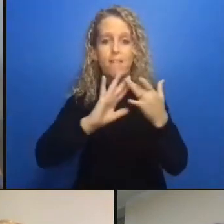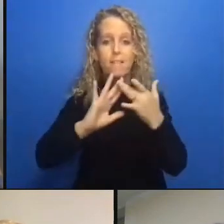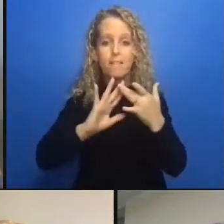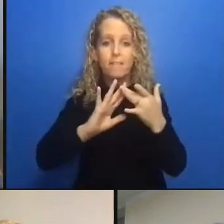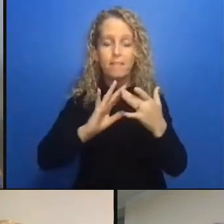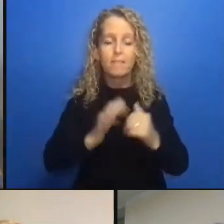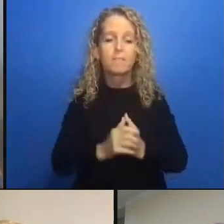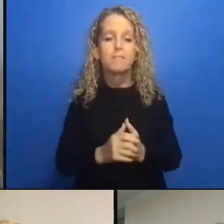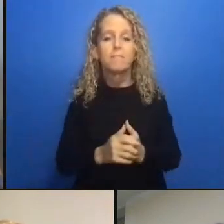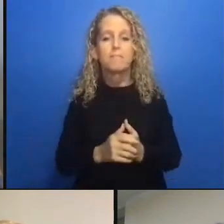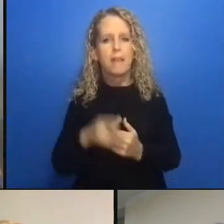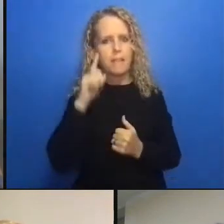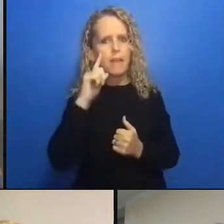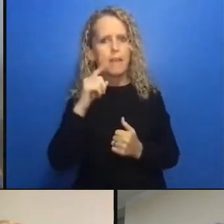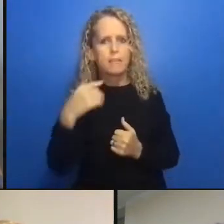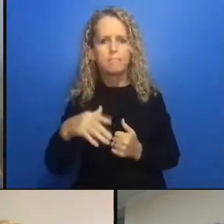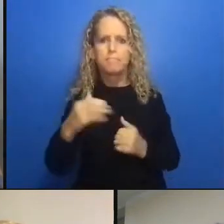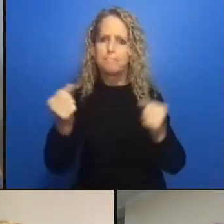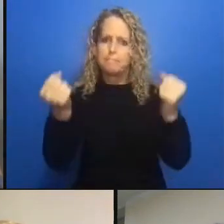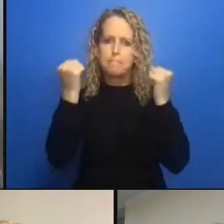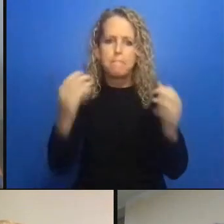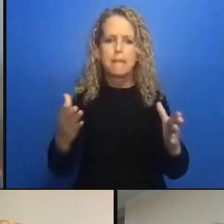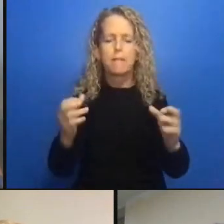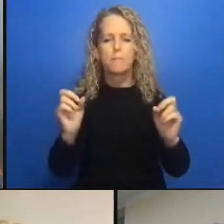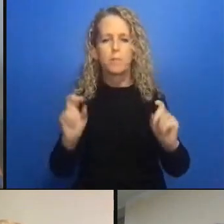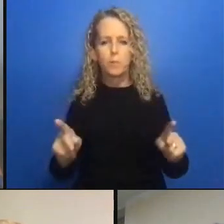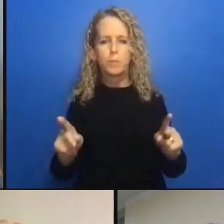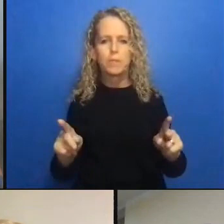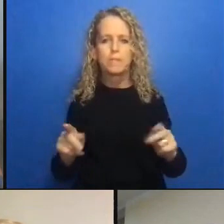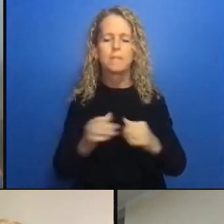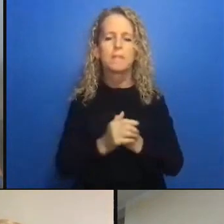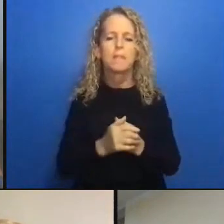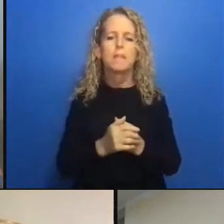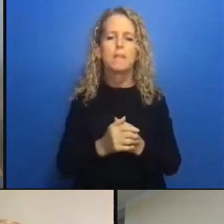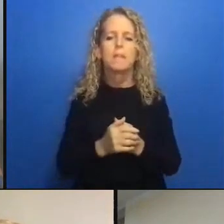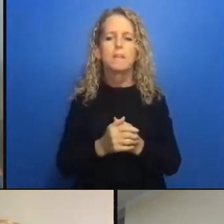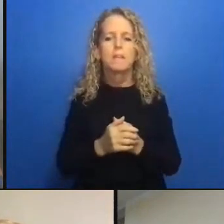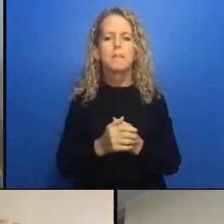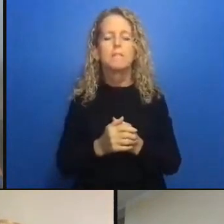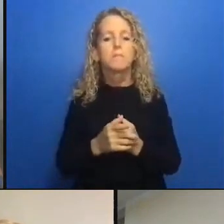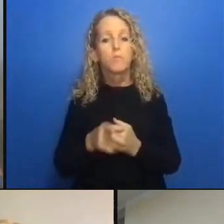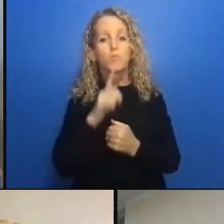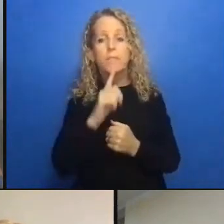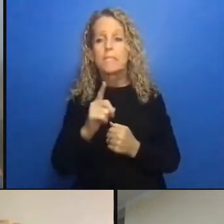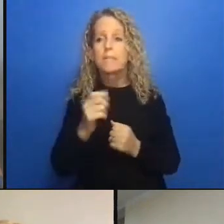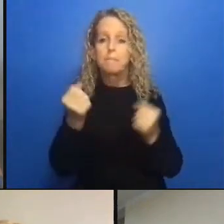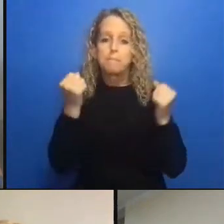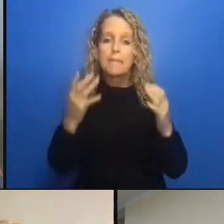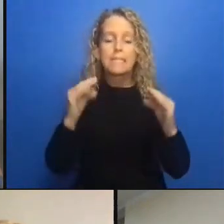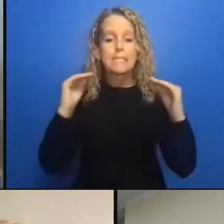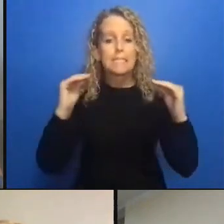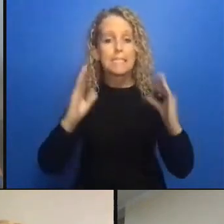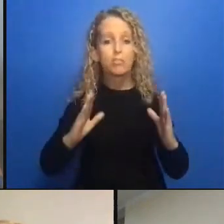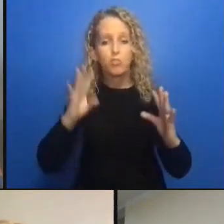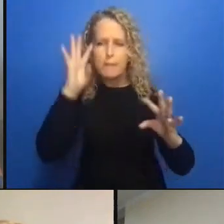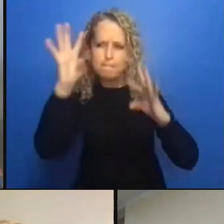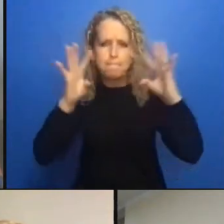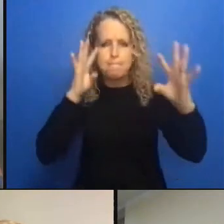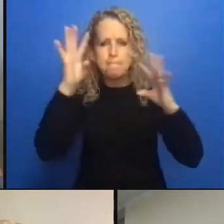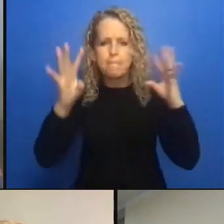opportunities. The innovations are in teaching practice. They're also in technology as